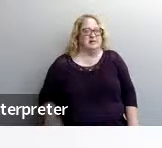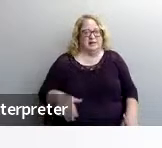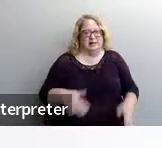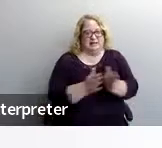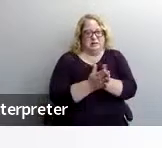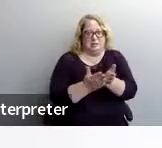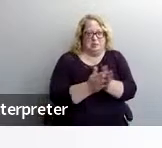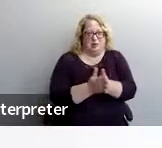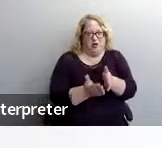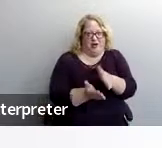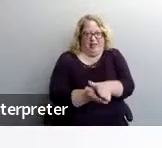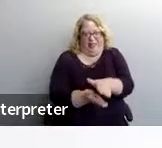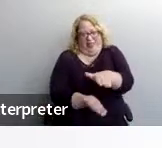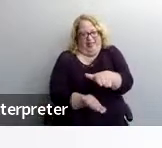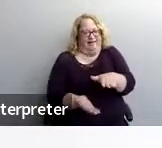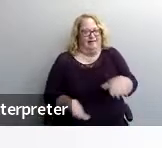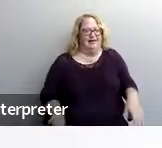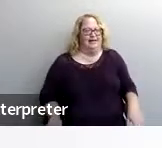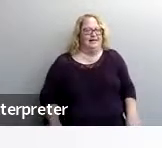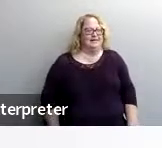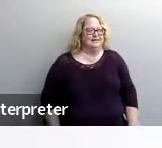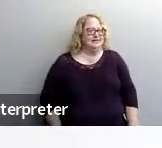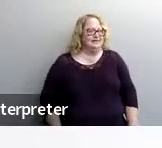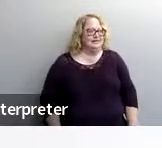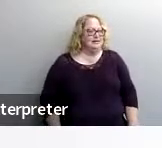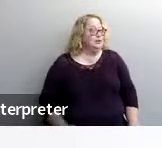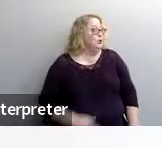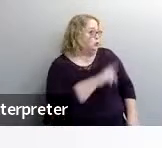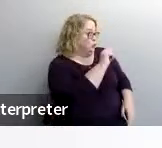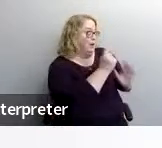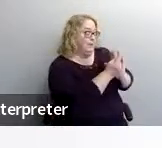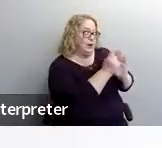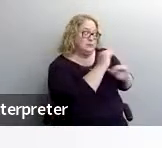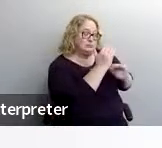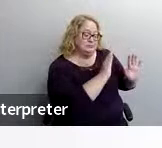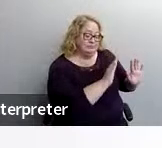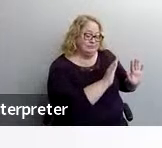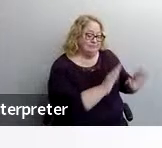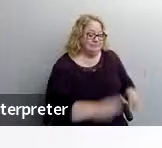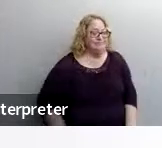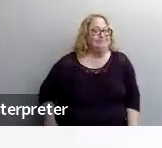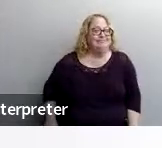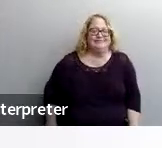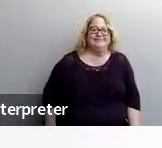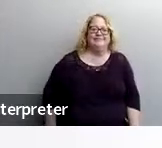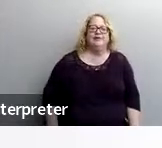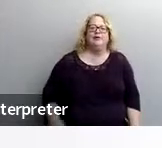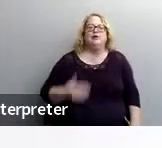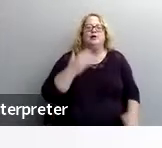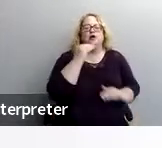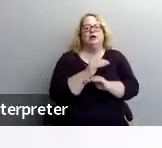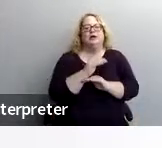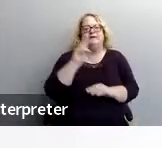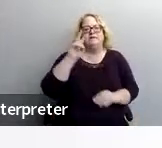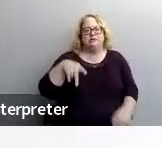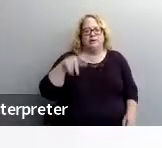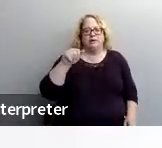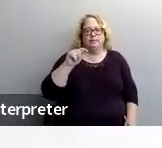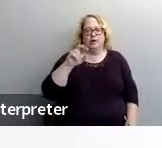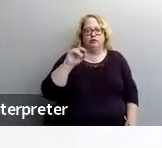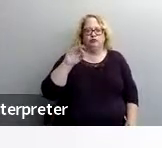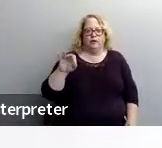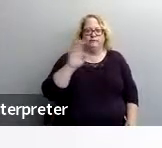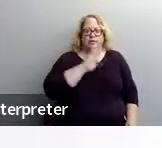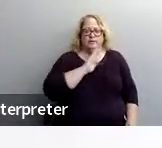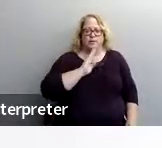They're gonna go fast. 20 minutes. 20 minutes. Good evening, Vice President